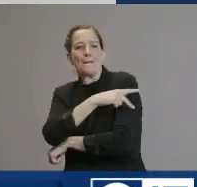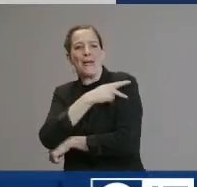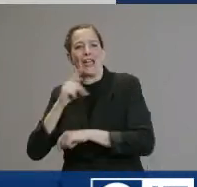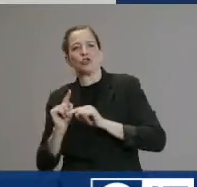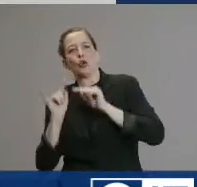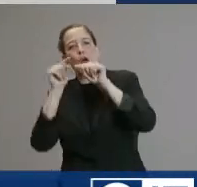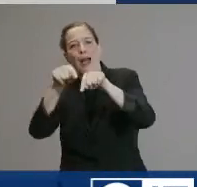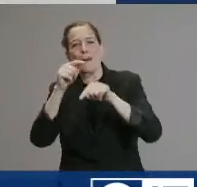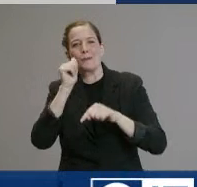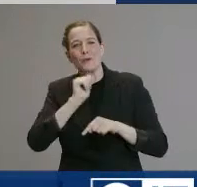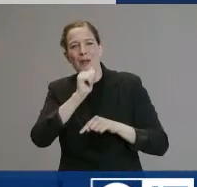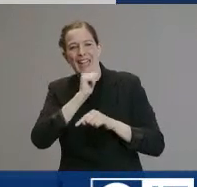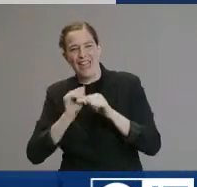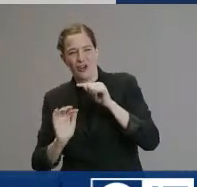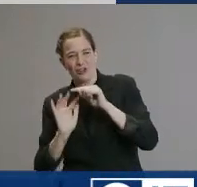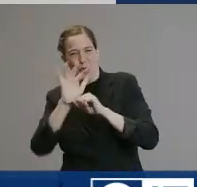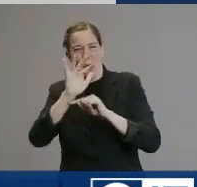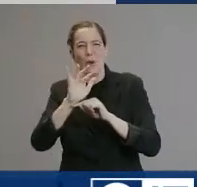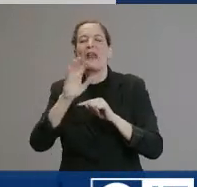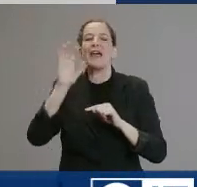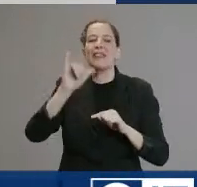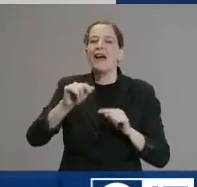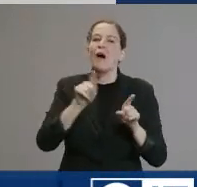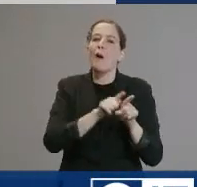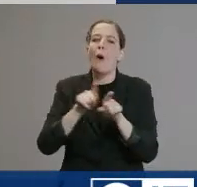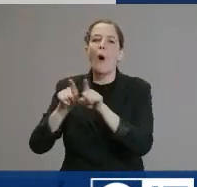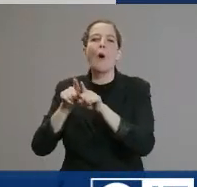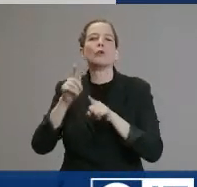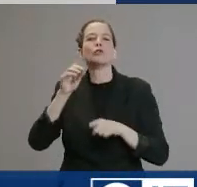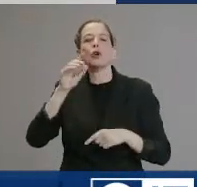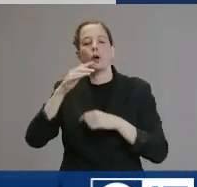nations. Thank you, Doctor. What about, we're